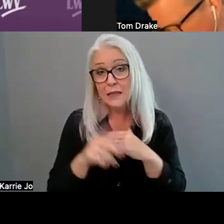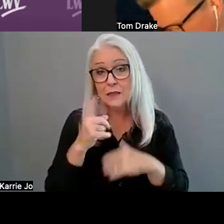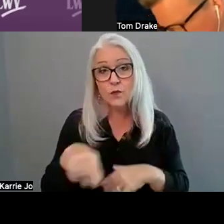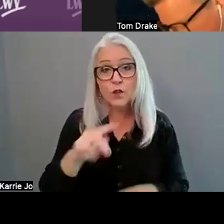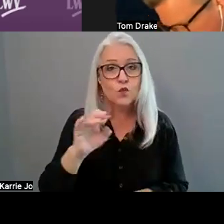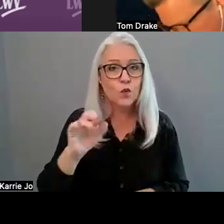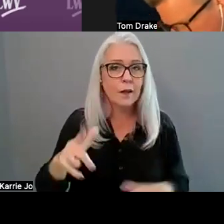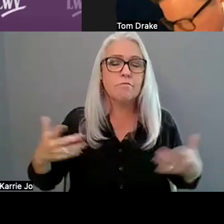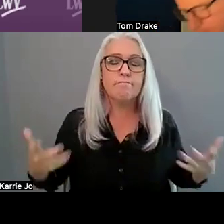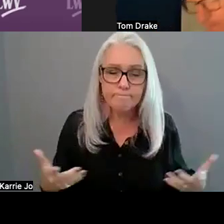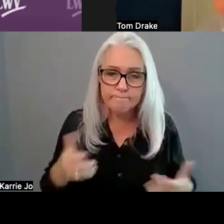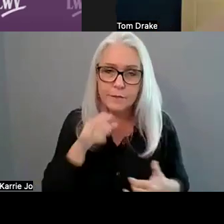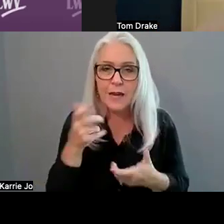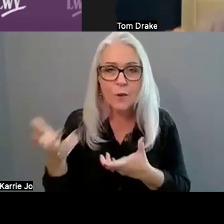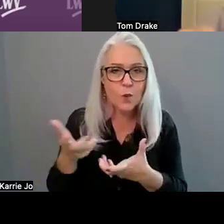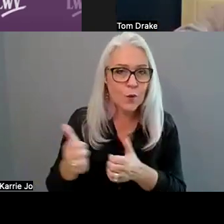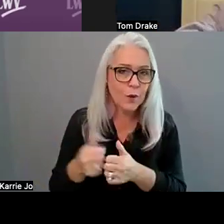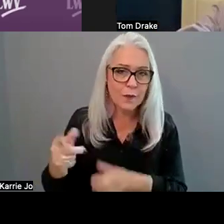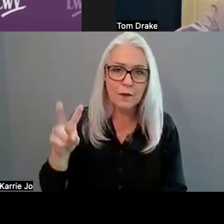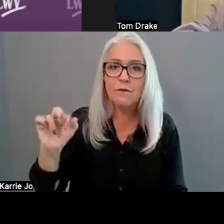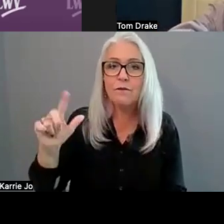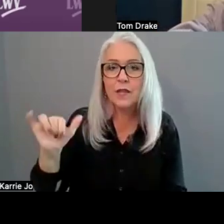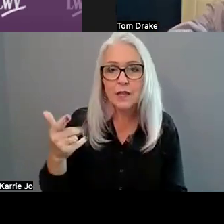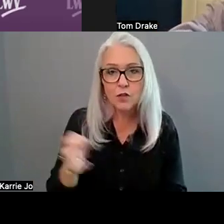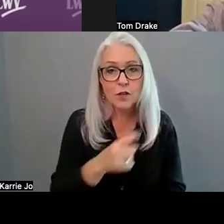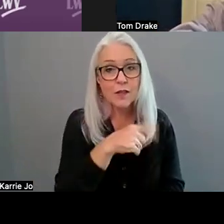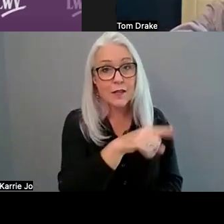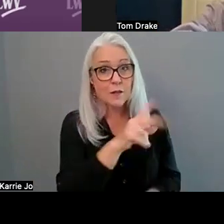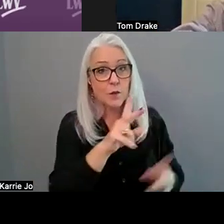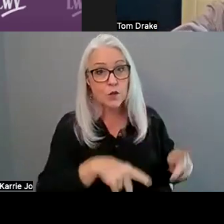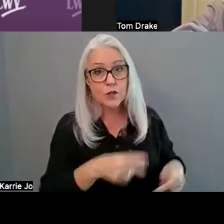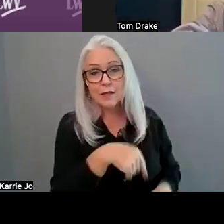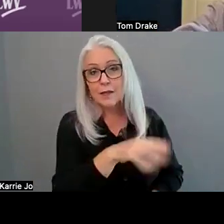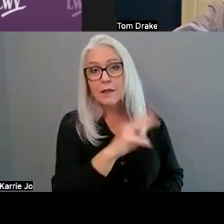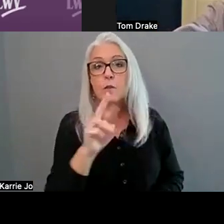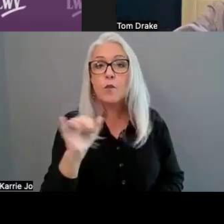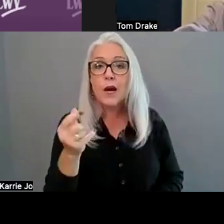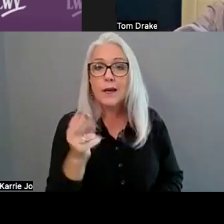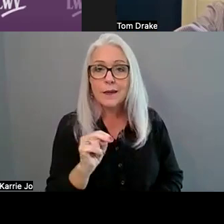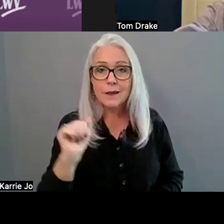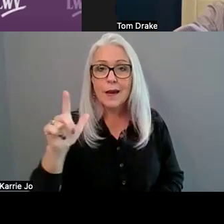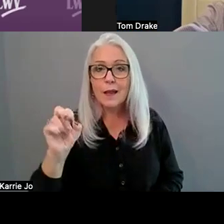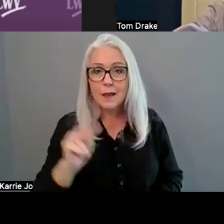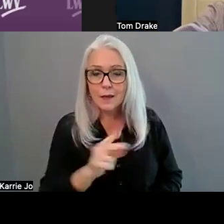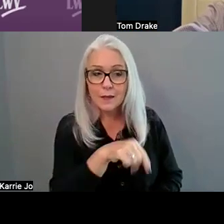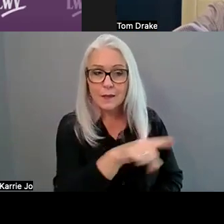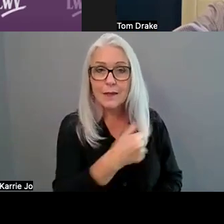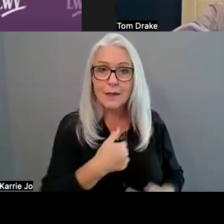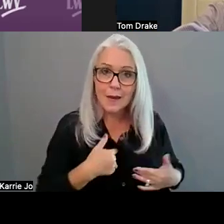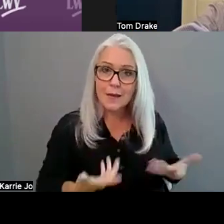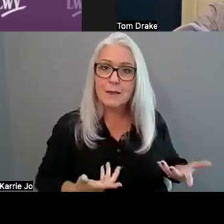village. This person is Brian Allen, and he's the same person that has created a